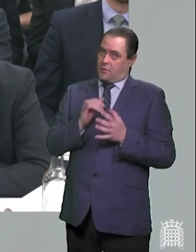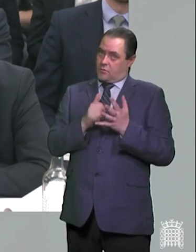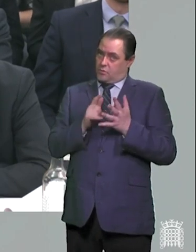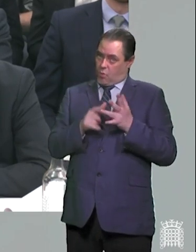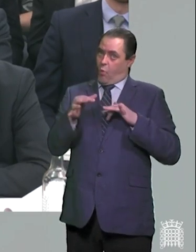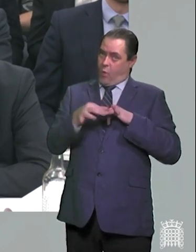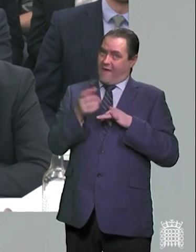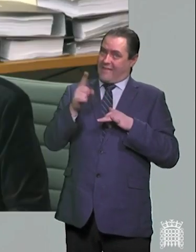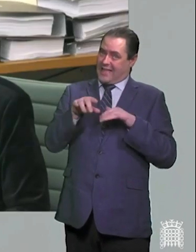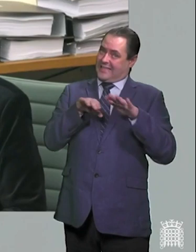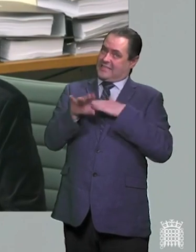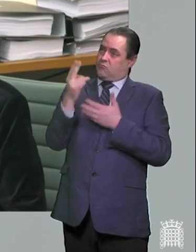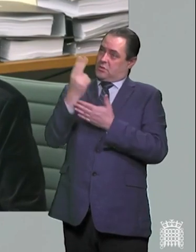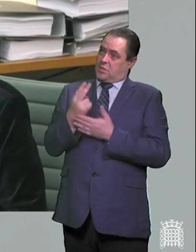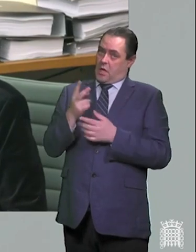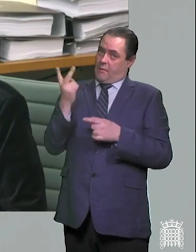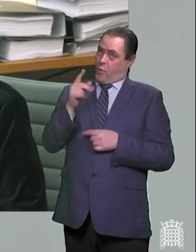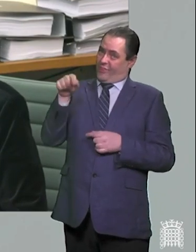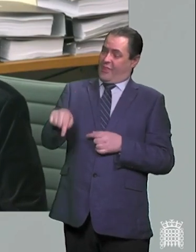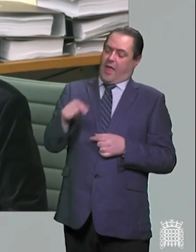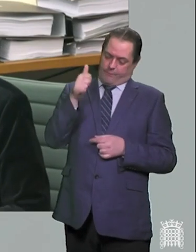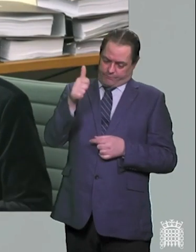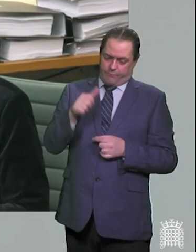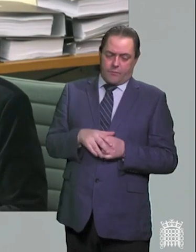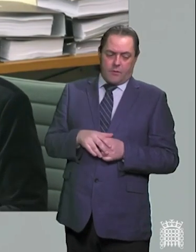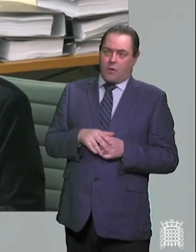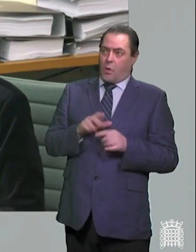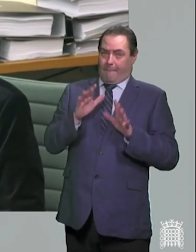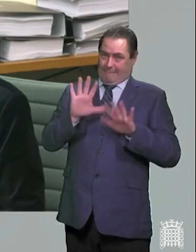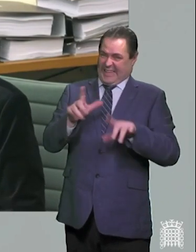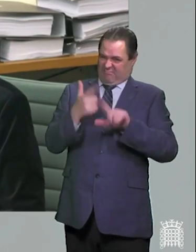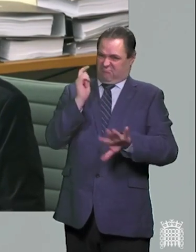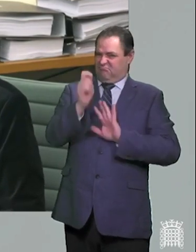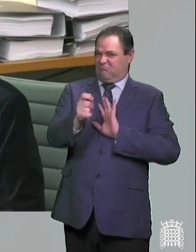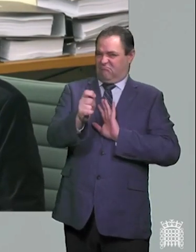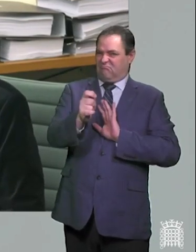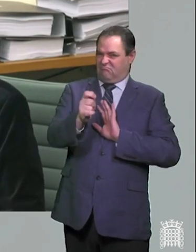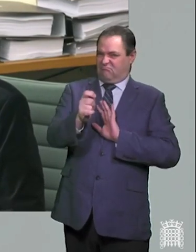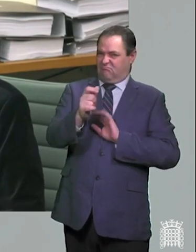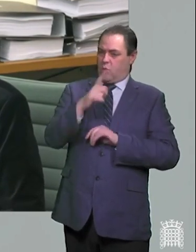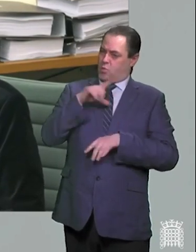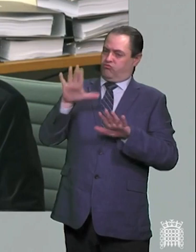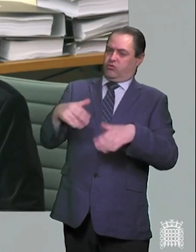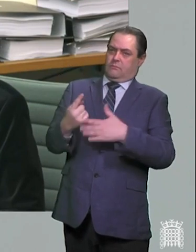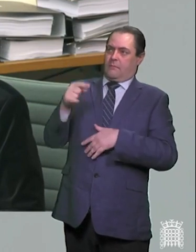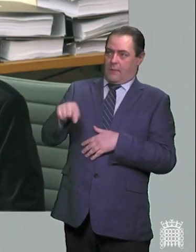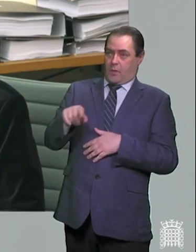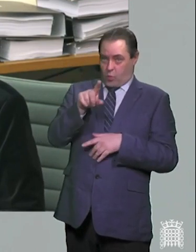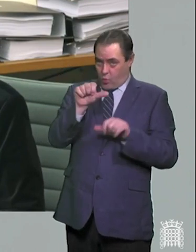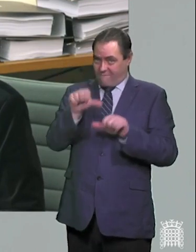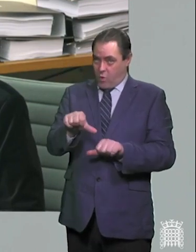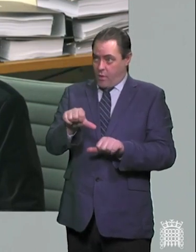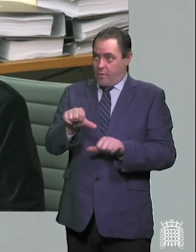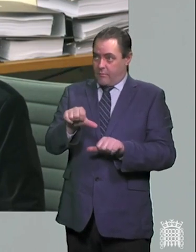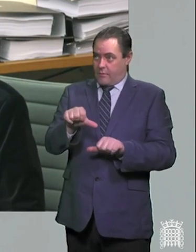and your interior designer were present, and you were issued with a fixed penalty notice for this event. And you've just confirmed that